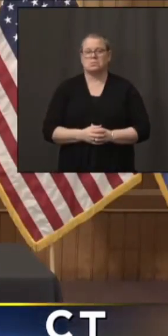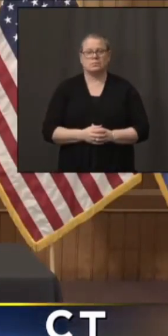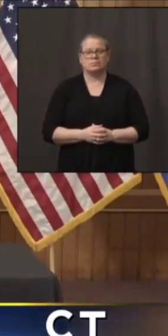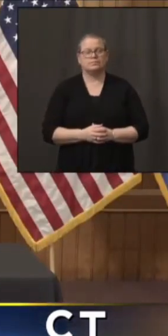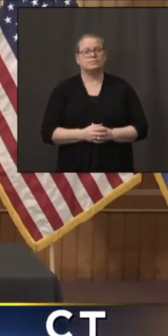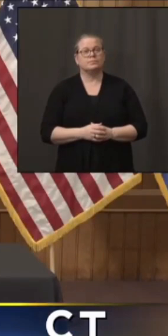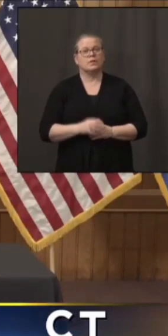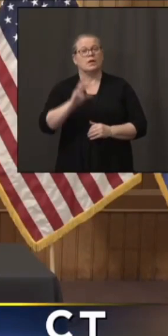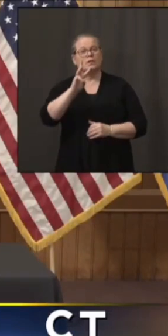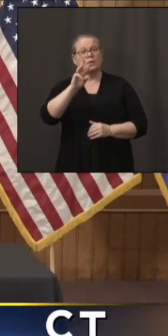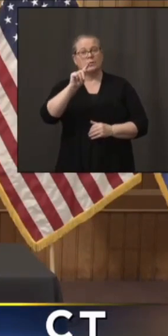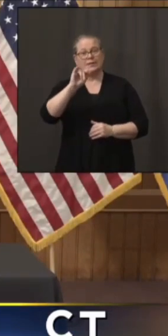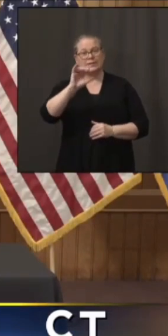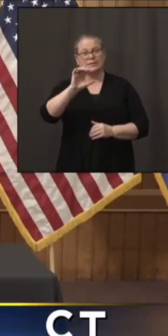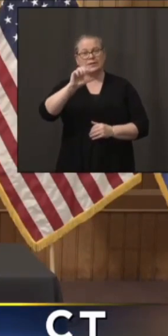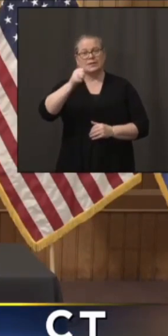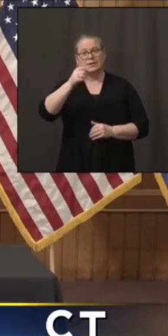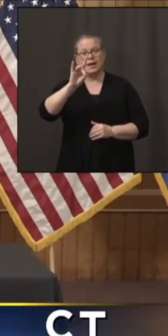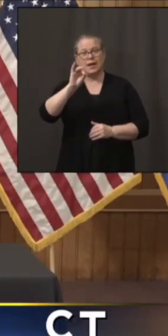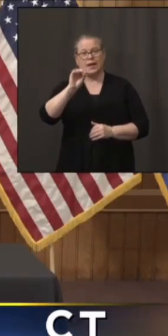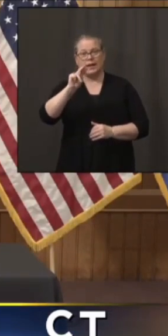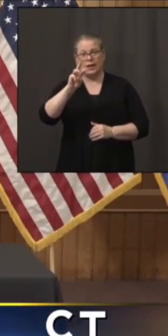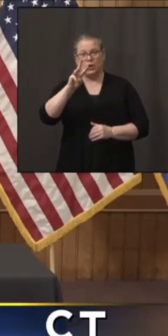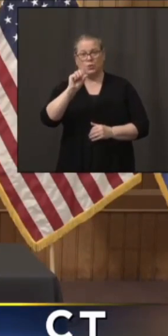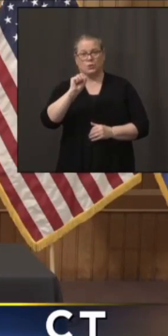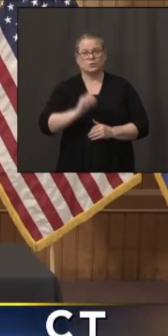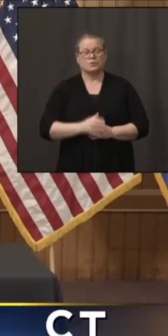WTIC 1080 News.